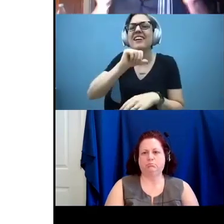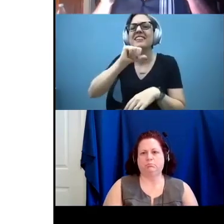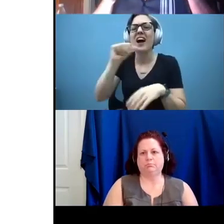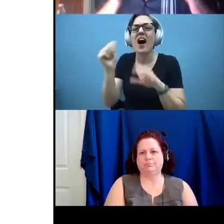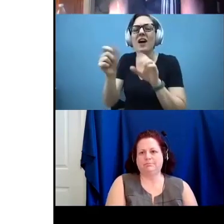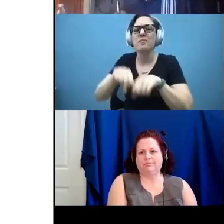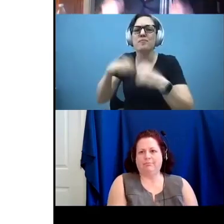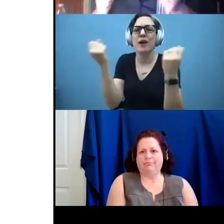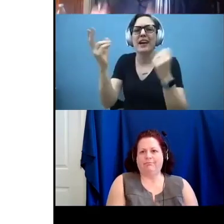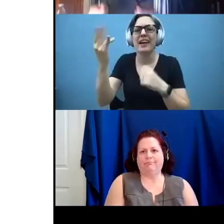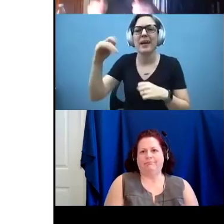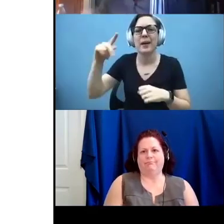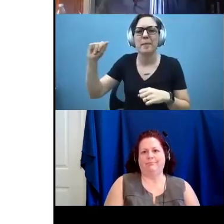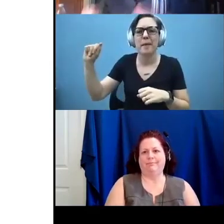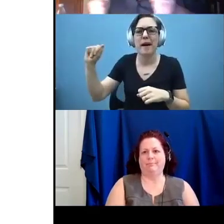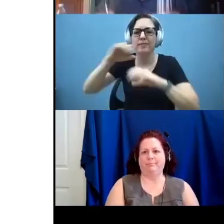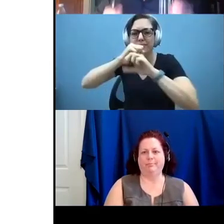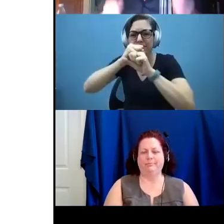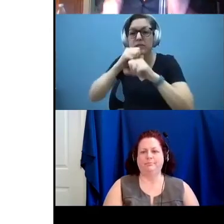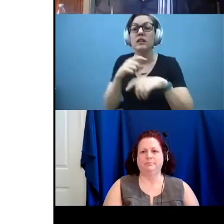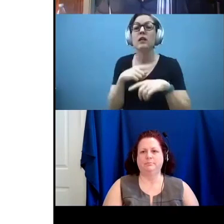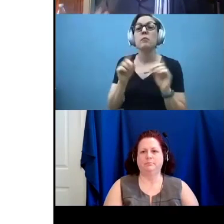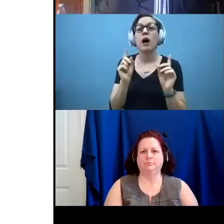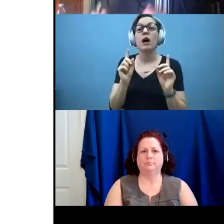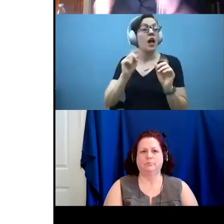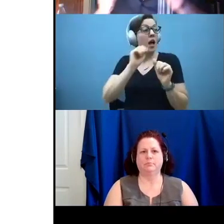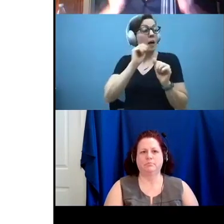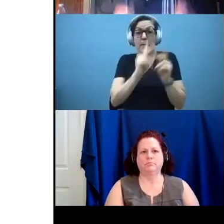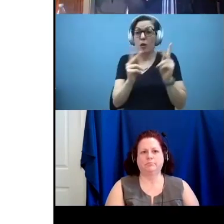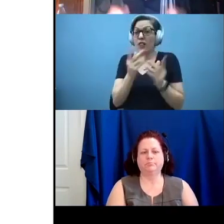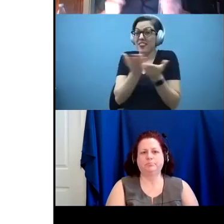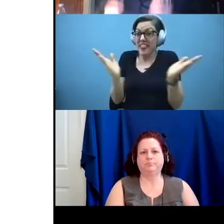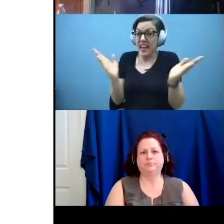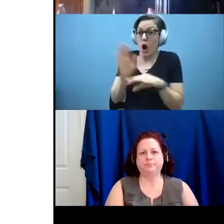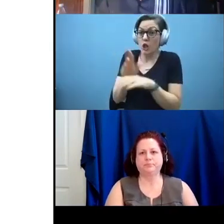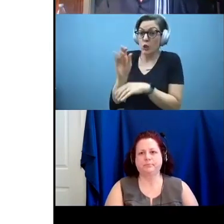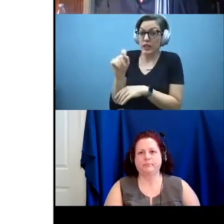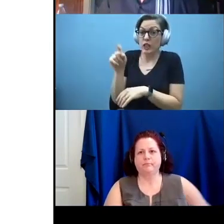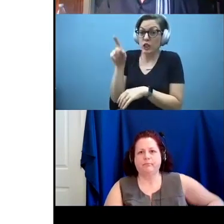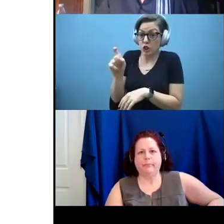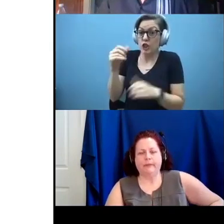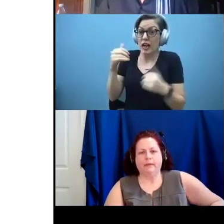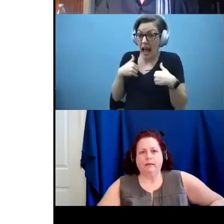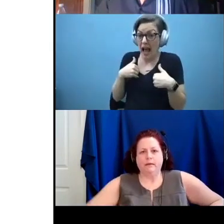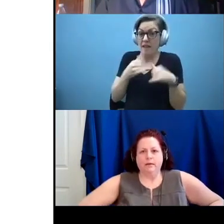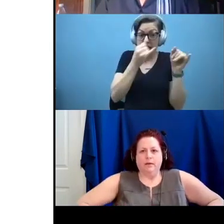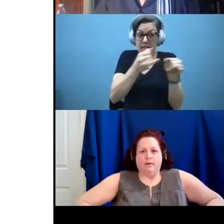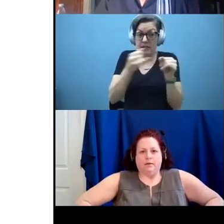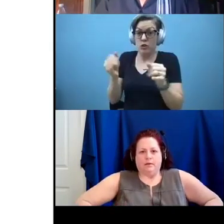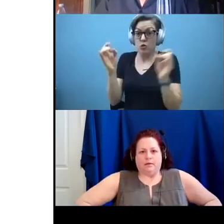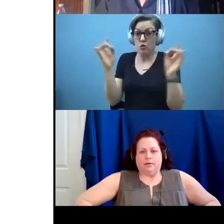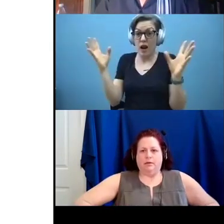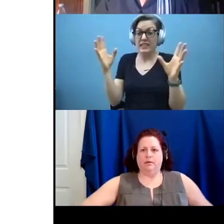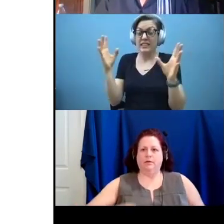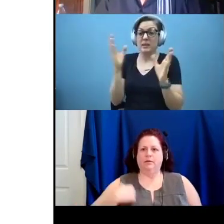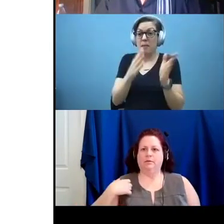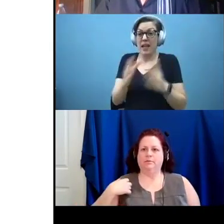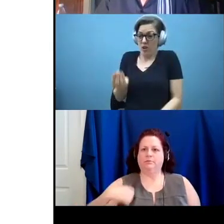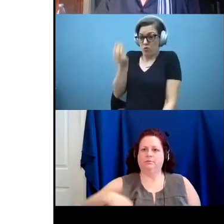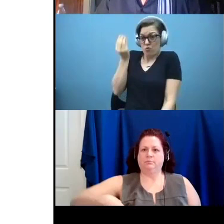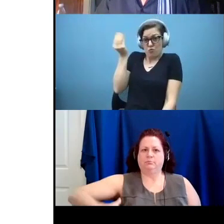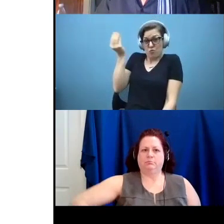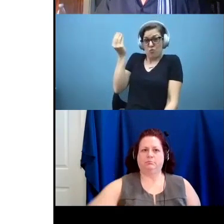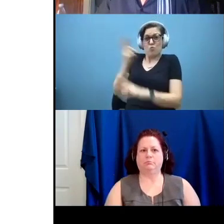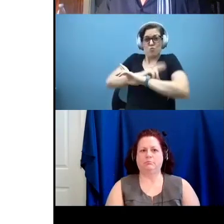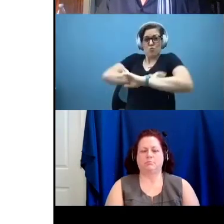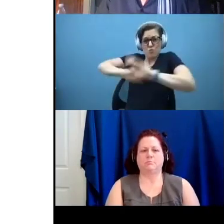individuals, but the people on the unit all should have copies of the individual crisis plan at their fingertips, that they